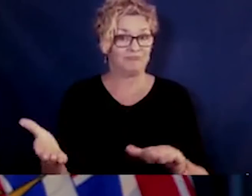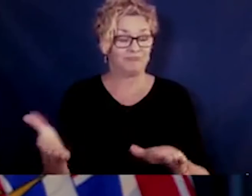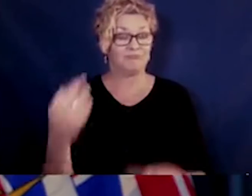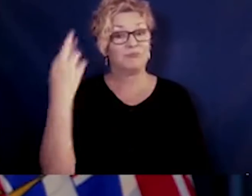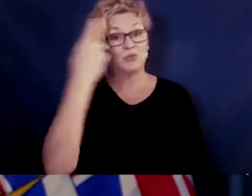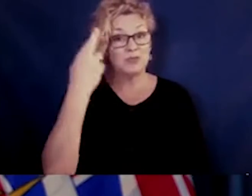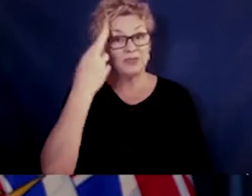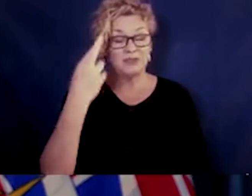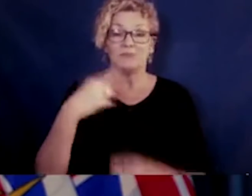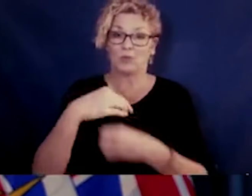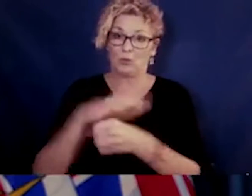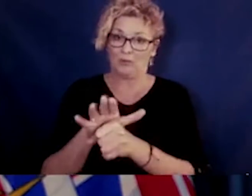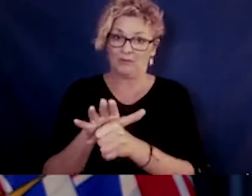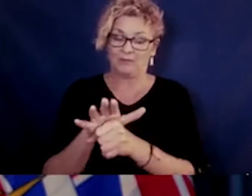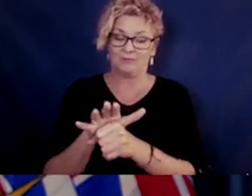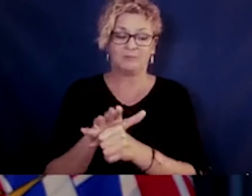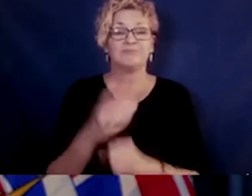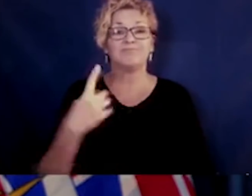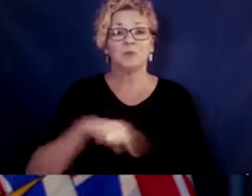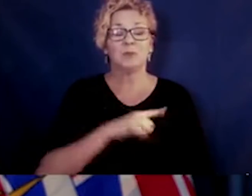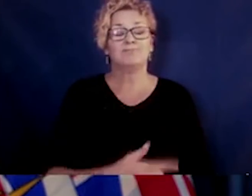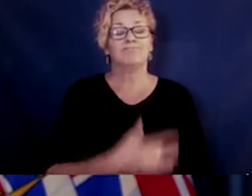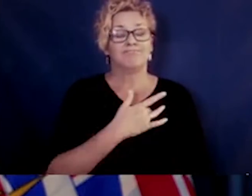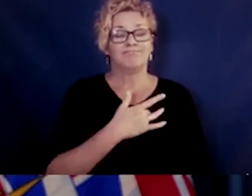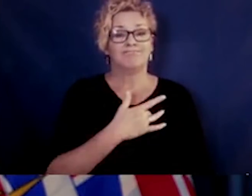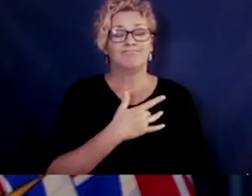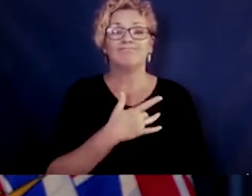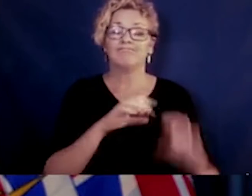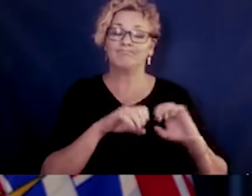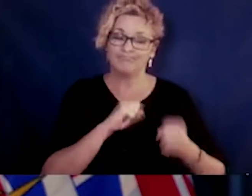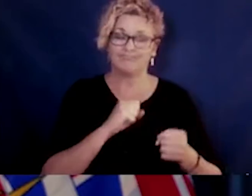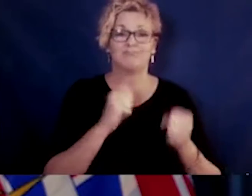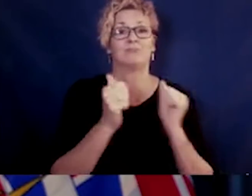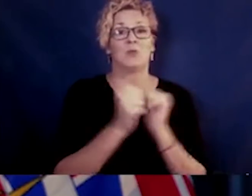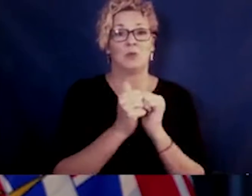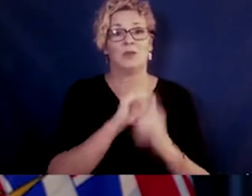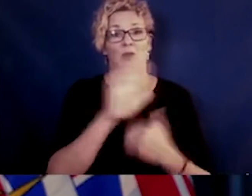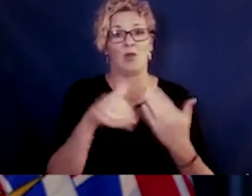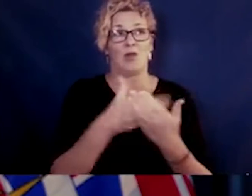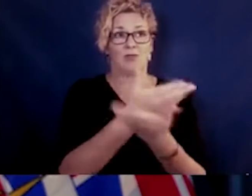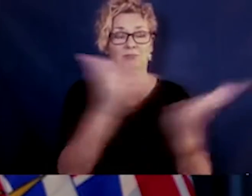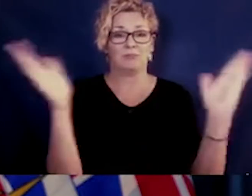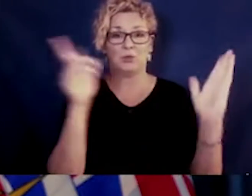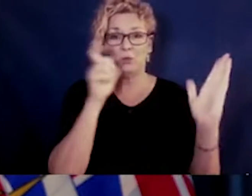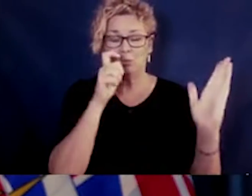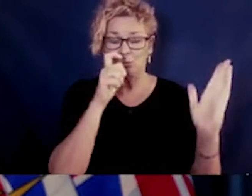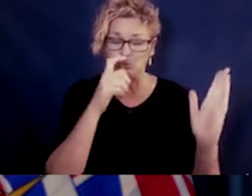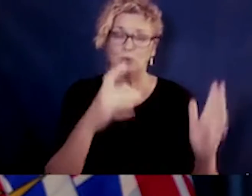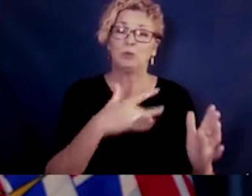Residence Multi-Level Care Facility. And those are all being posted on the website. In addition, we have